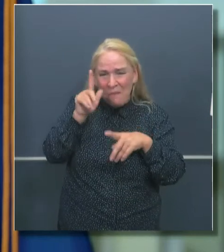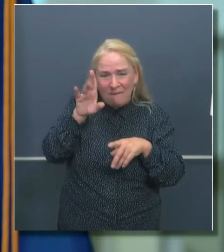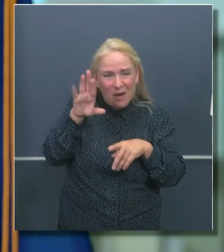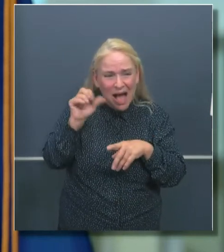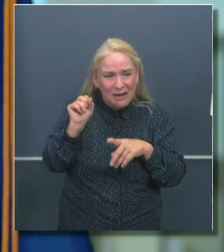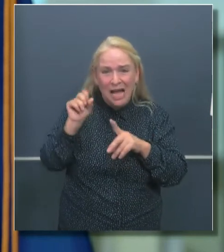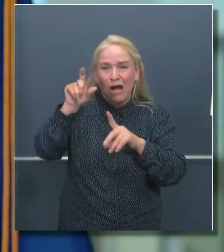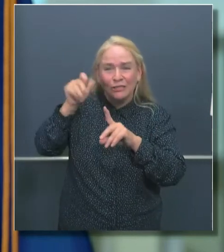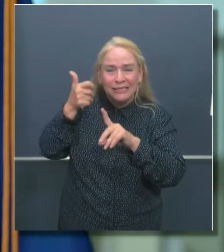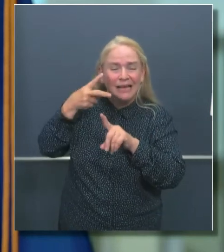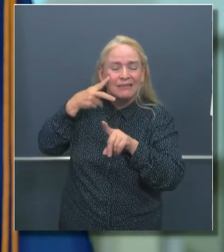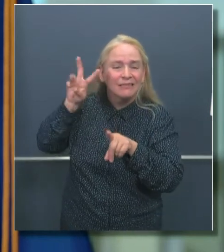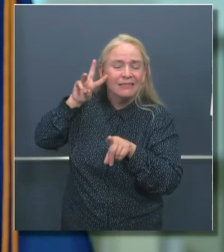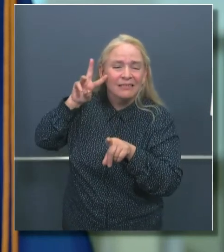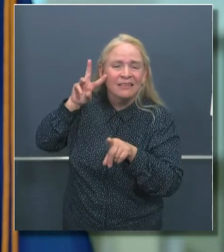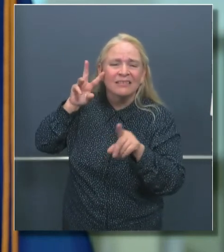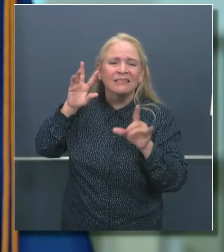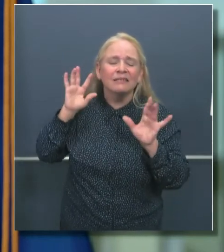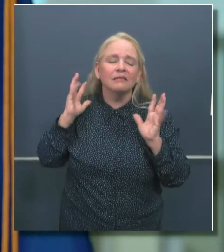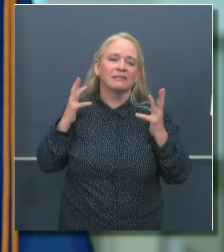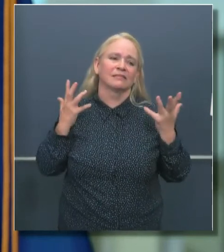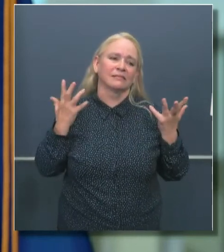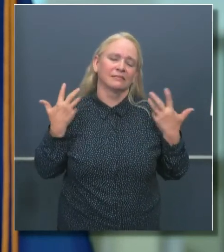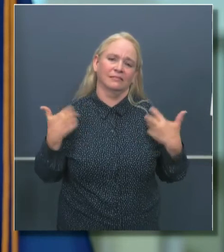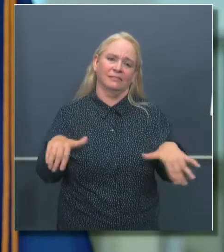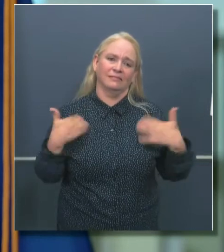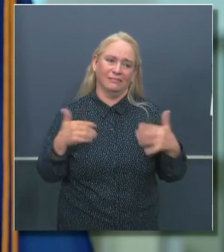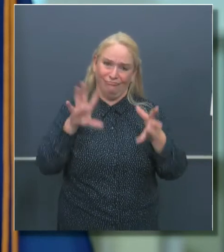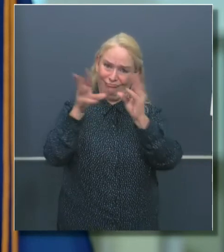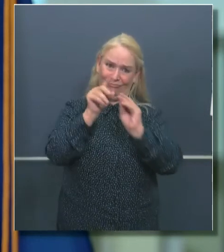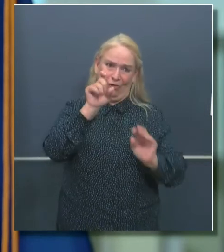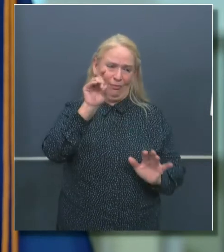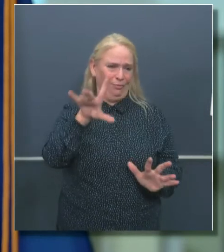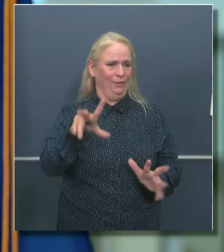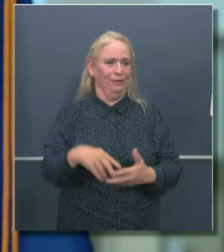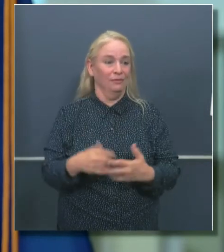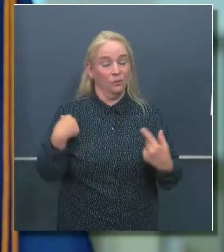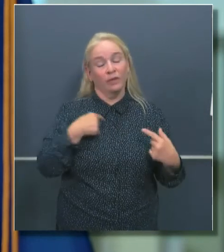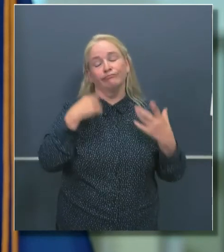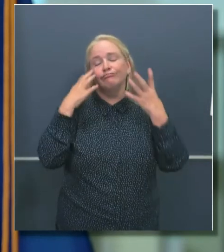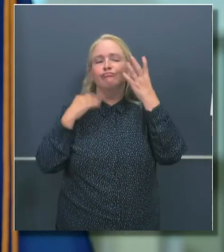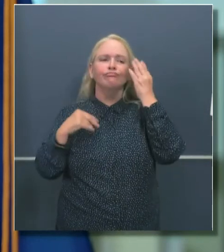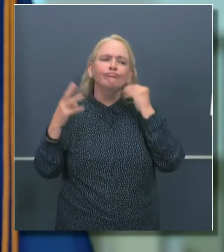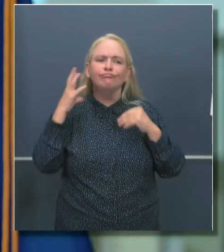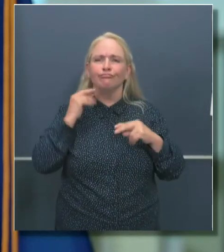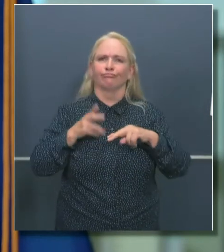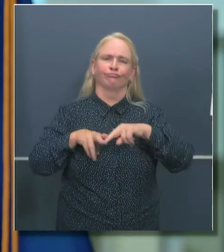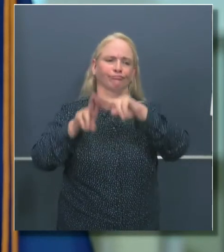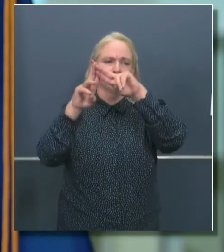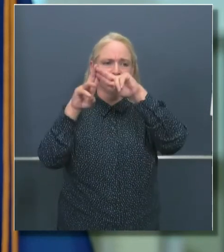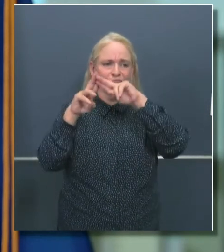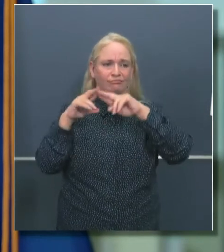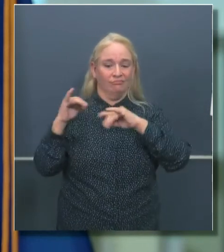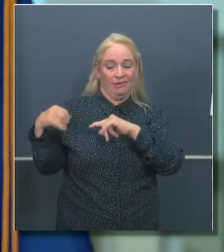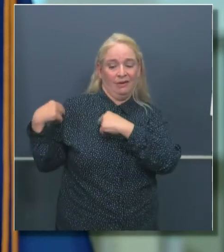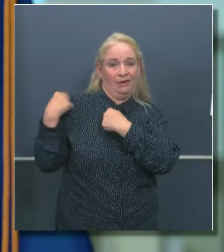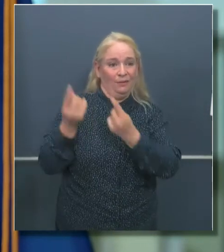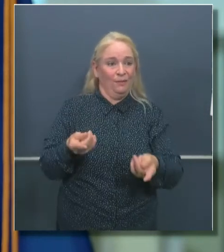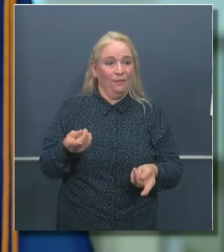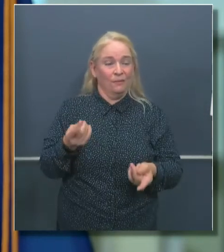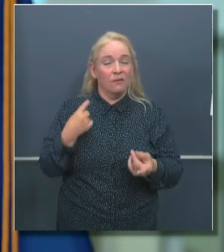the fact that we are now experiencing unprecedented rates of growth of COVID-19. I